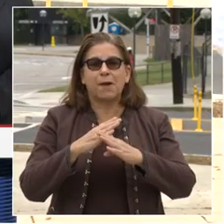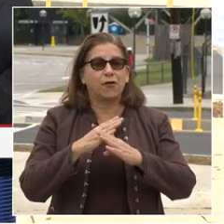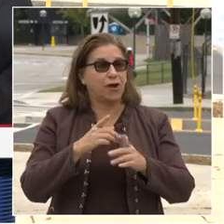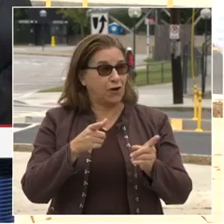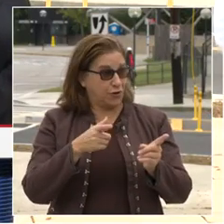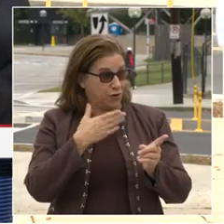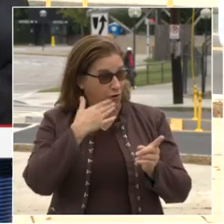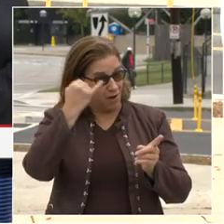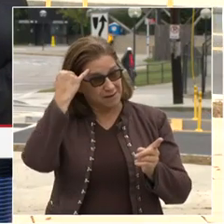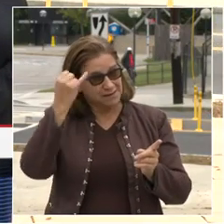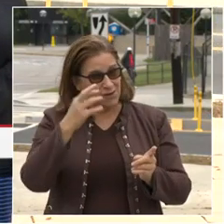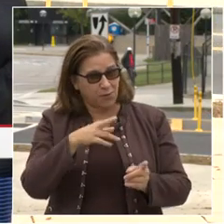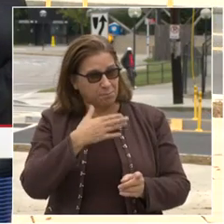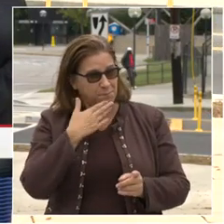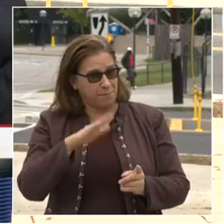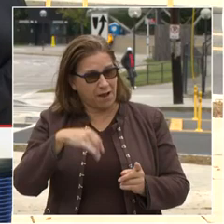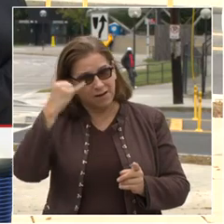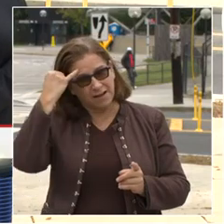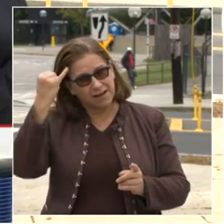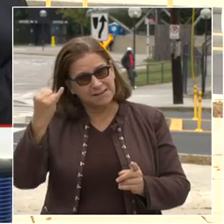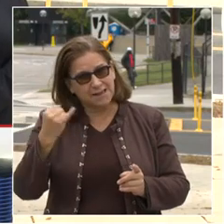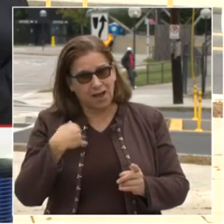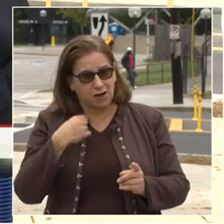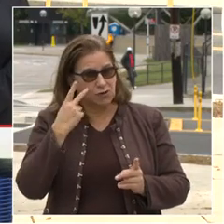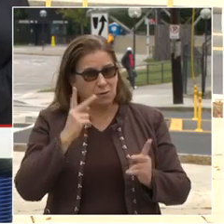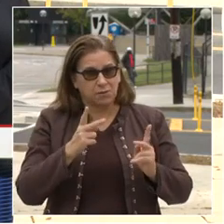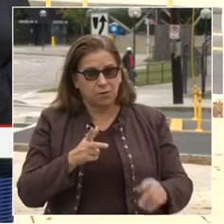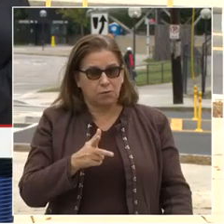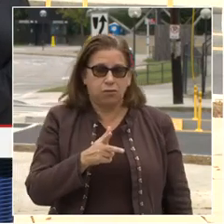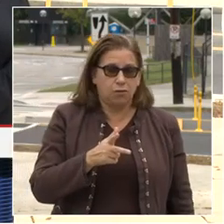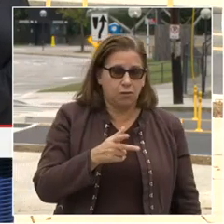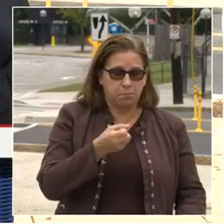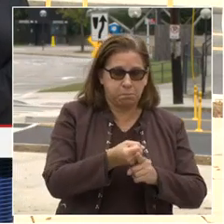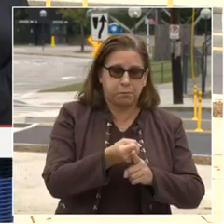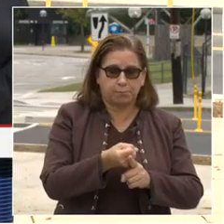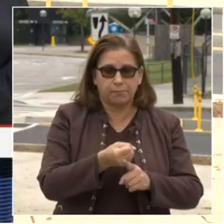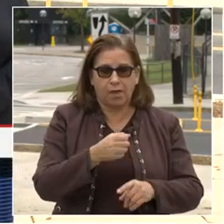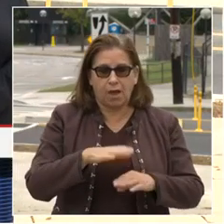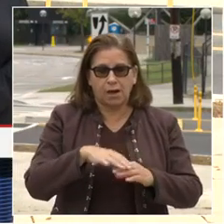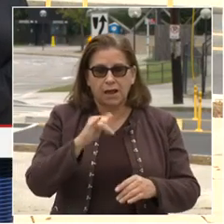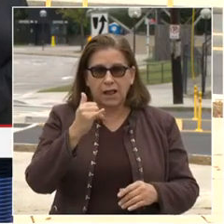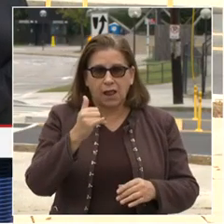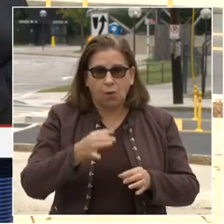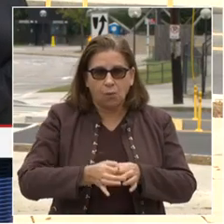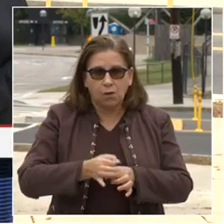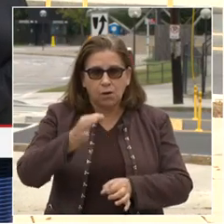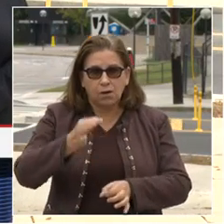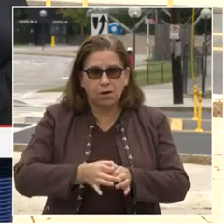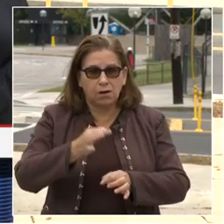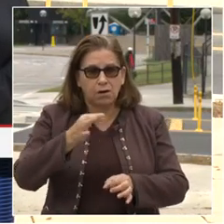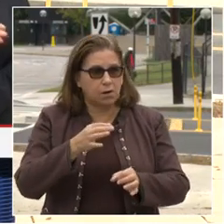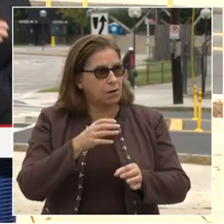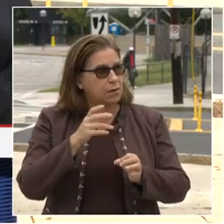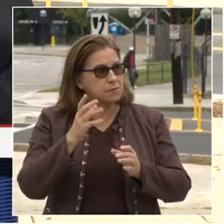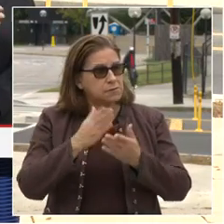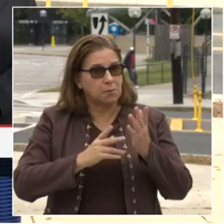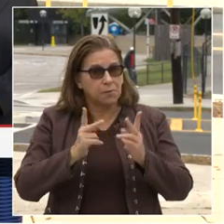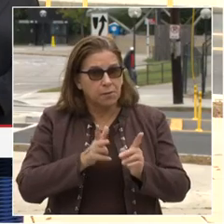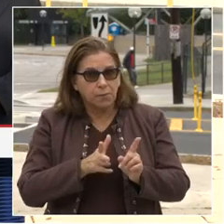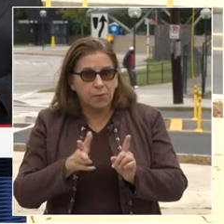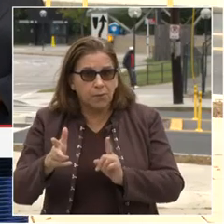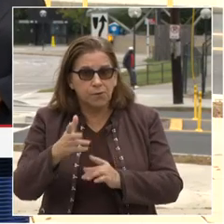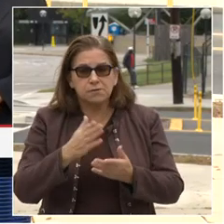result, one of the neighbors said they had 15 crashes there in about a month's time. So let's, I'm going to ask the director to